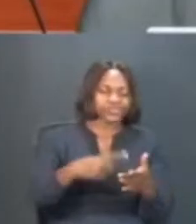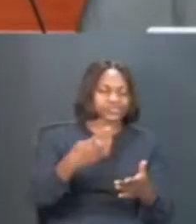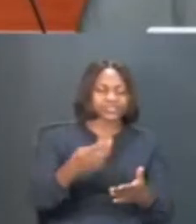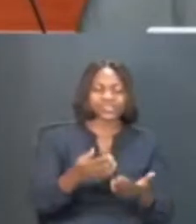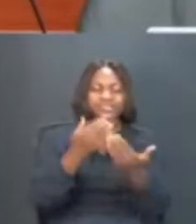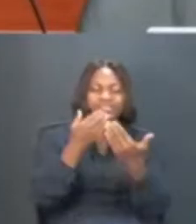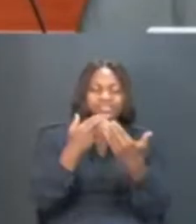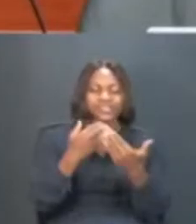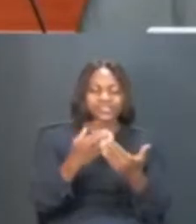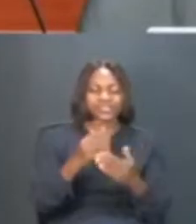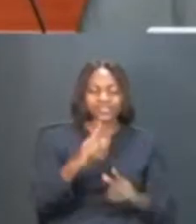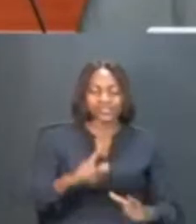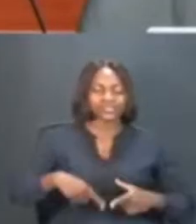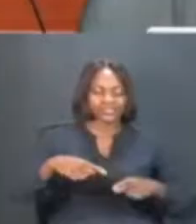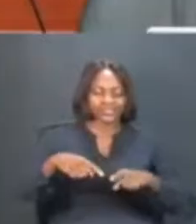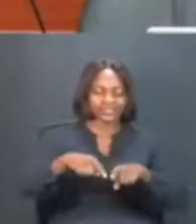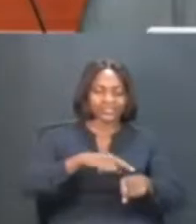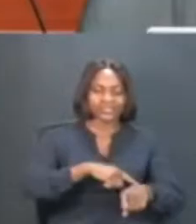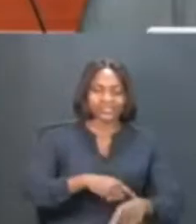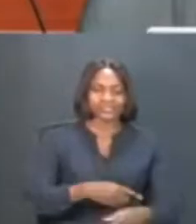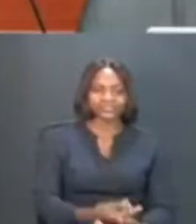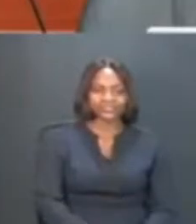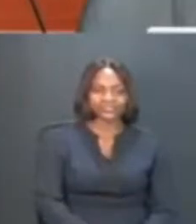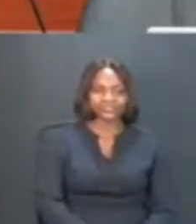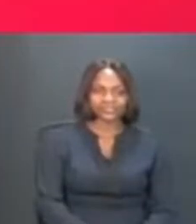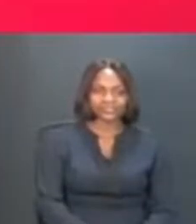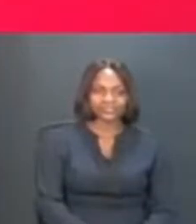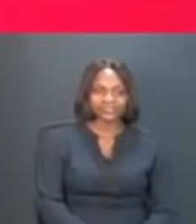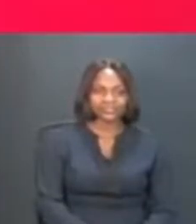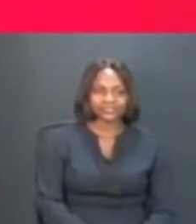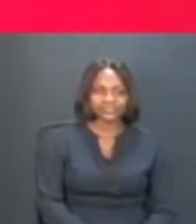live long. I'm done.